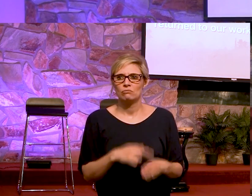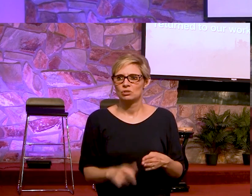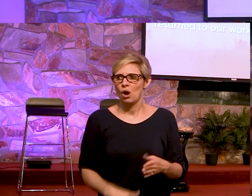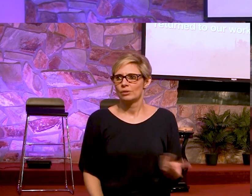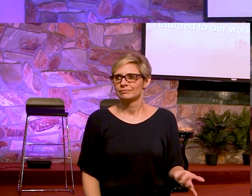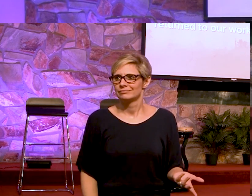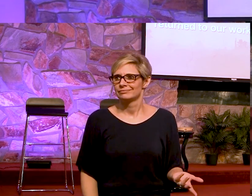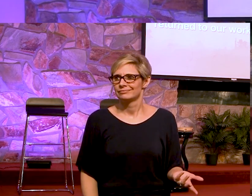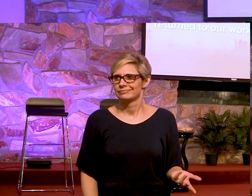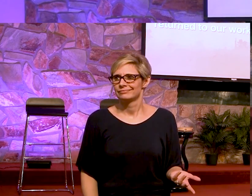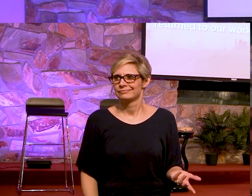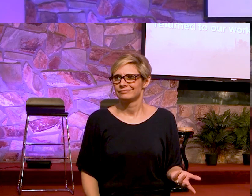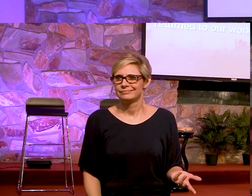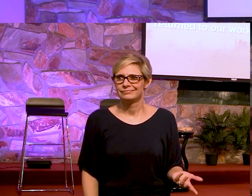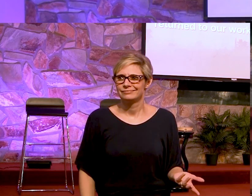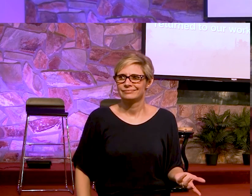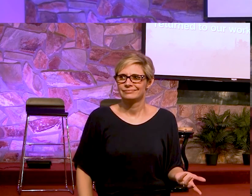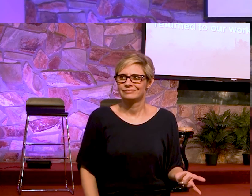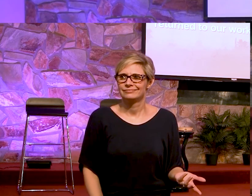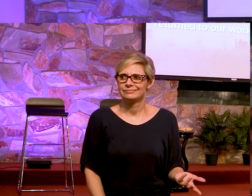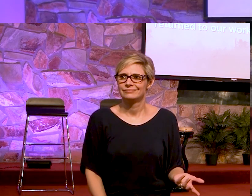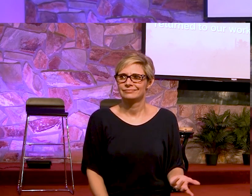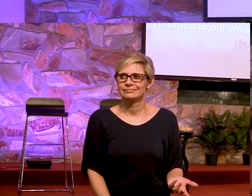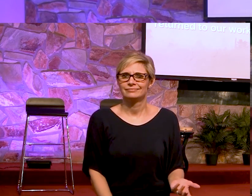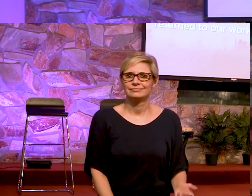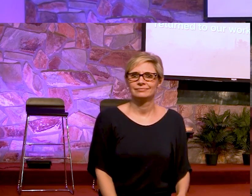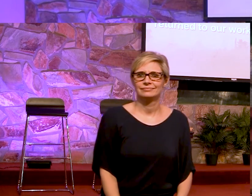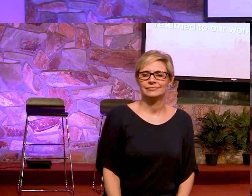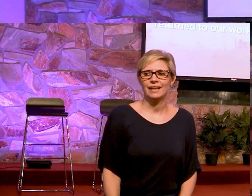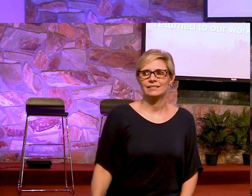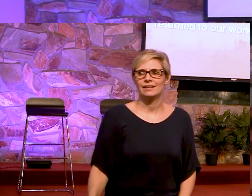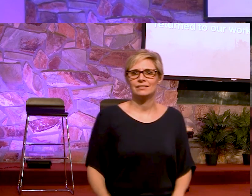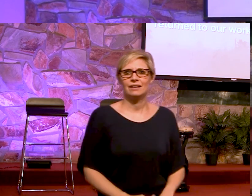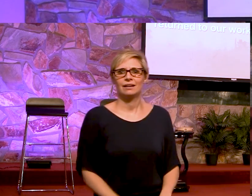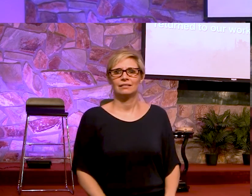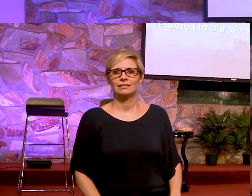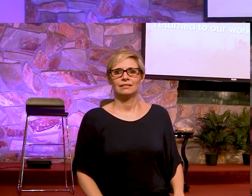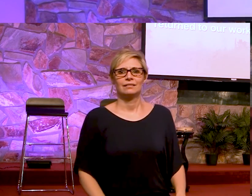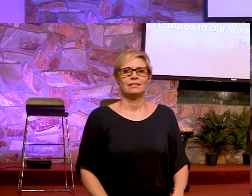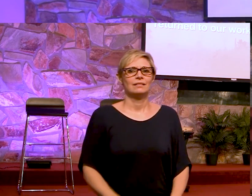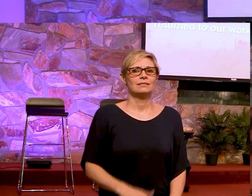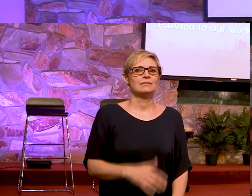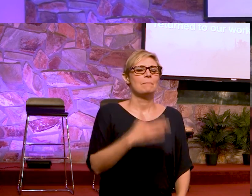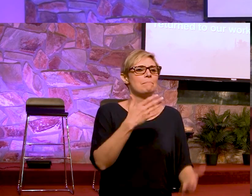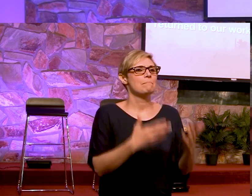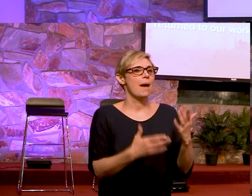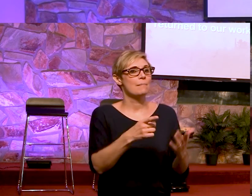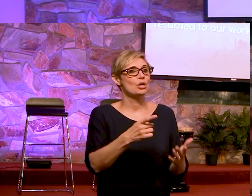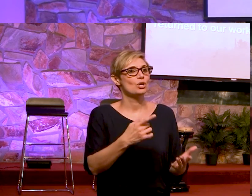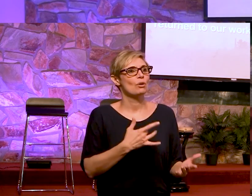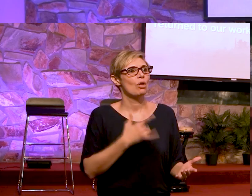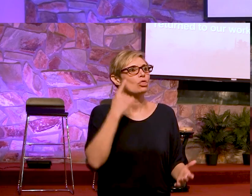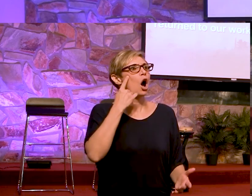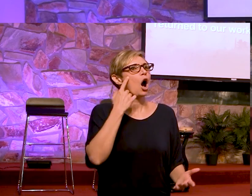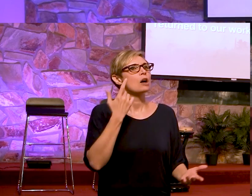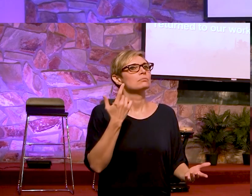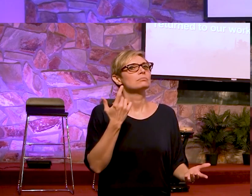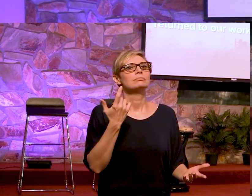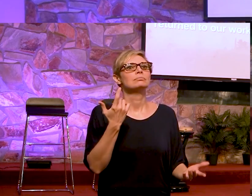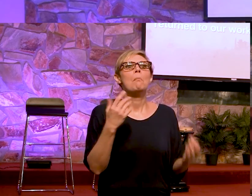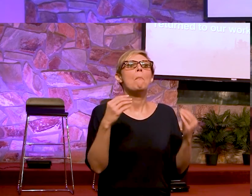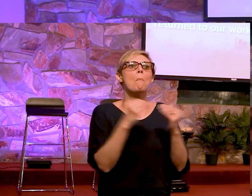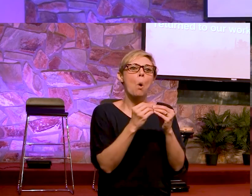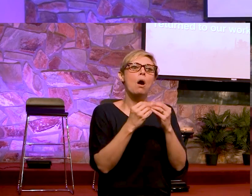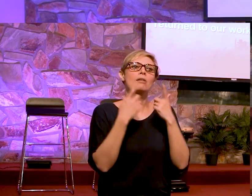Just not what you had planned. You thought things would be easier maybe, or maybe you just thought something would be more